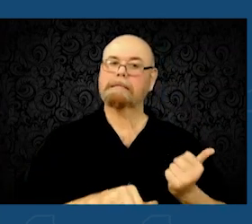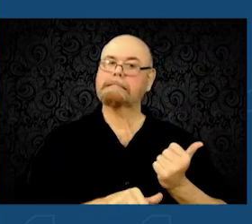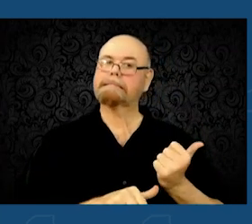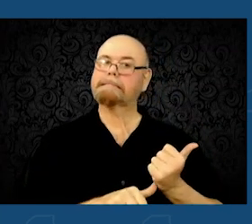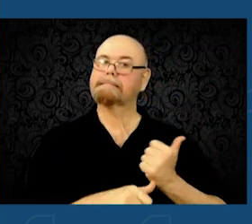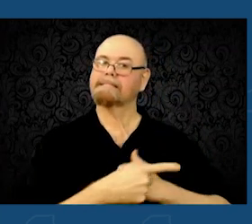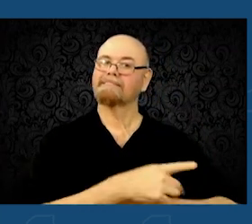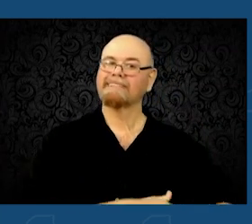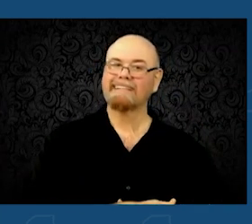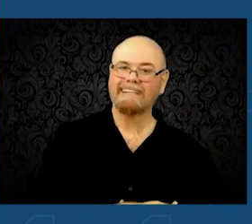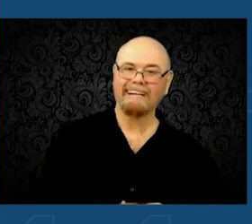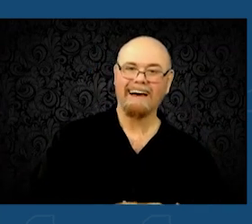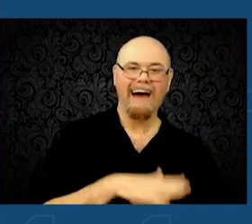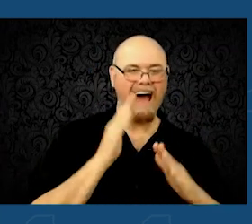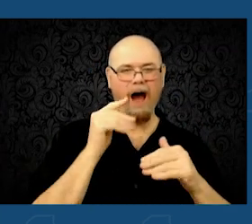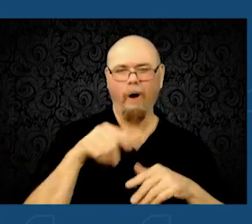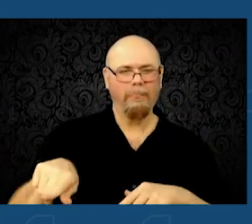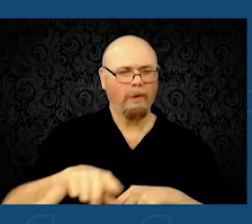I hope those kids are okay.